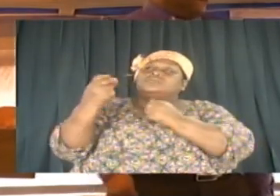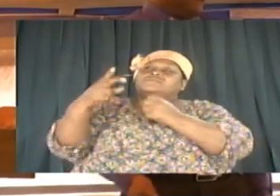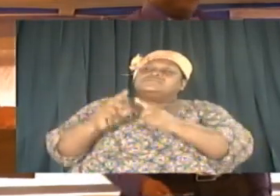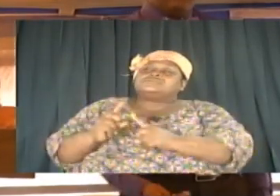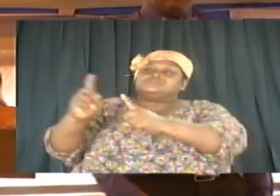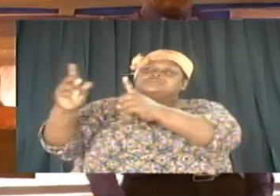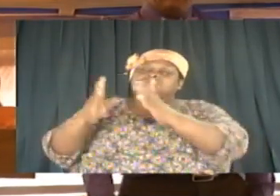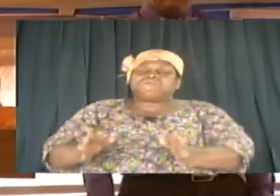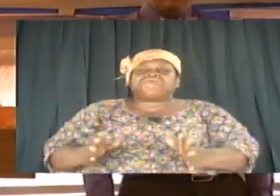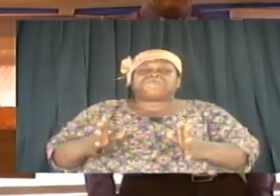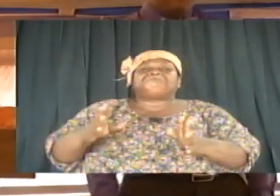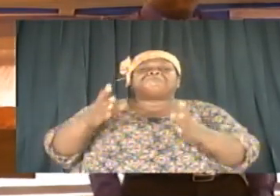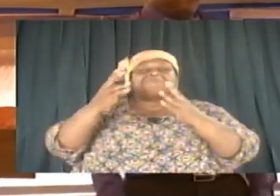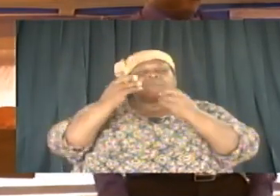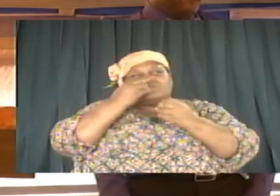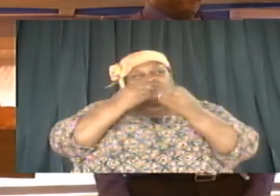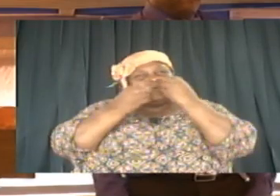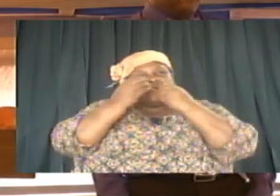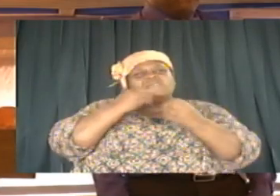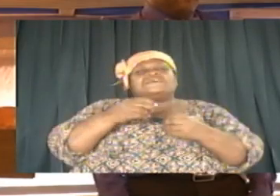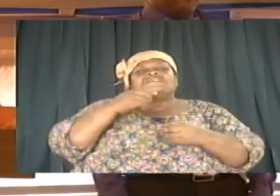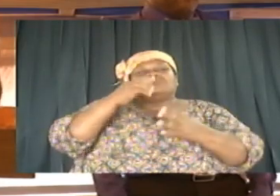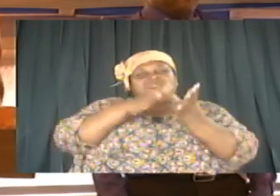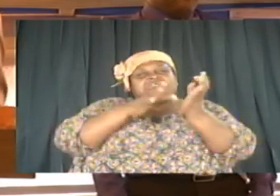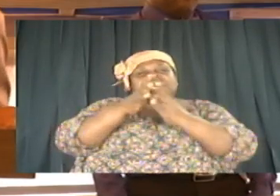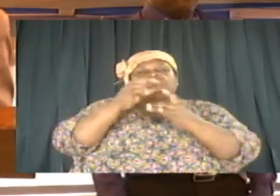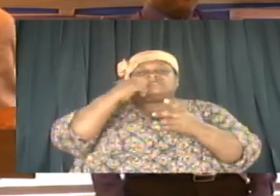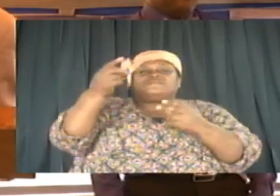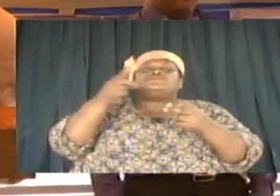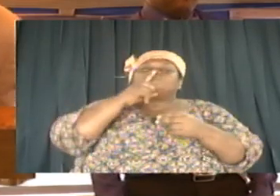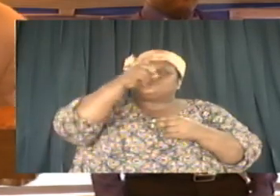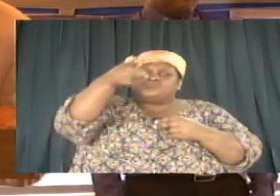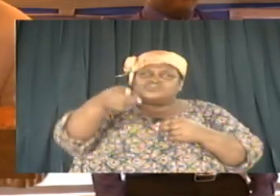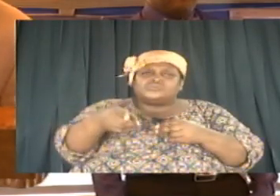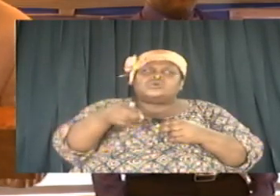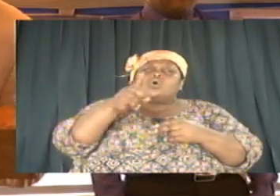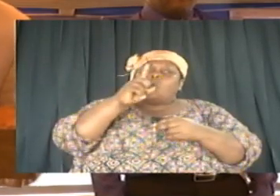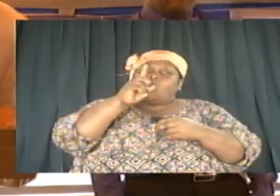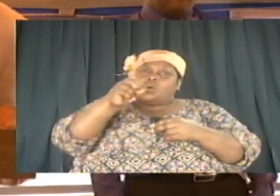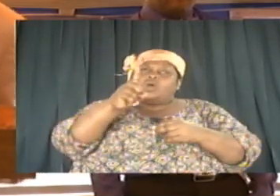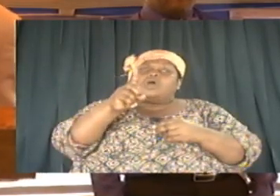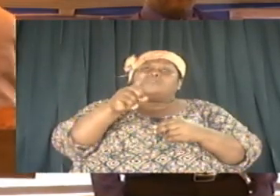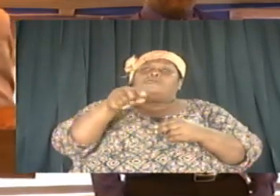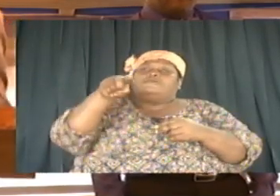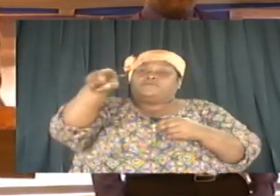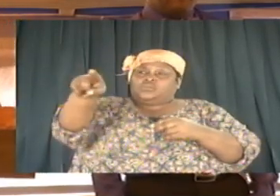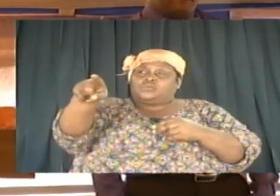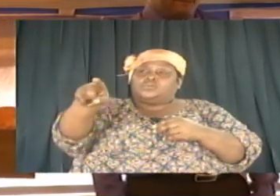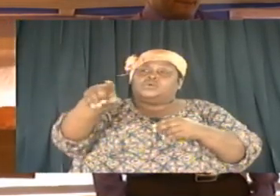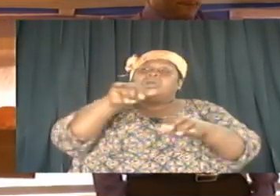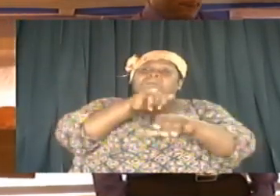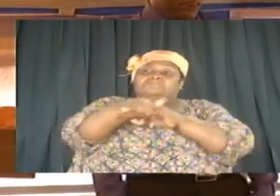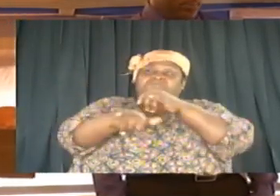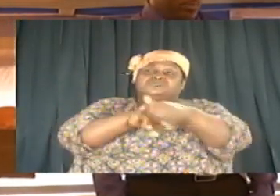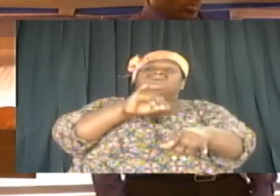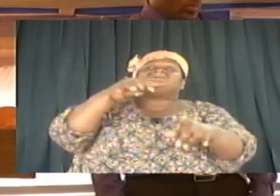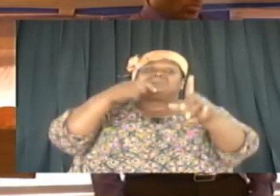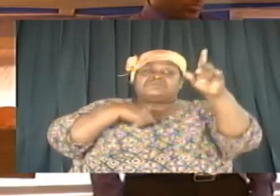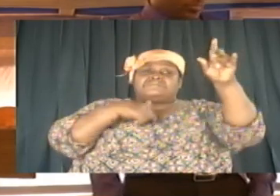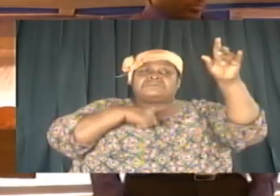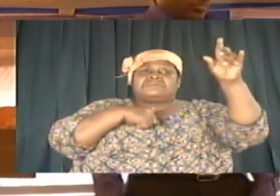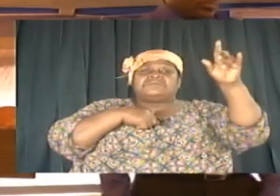they did eat, he said, Verily I say unto you, that one of you shall betray me. And they were